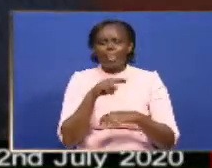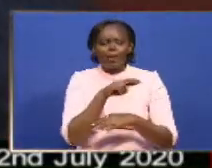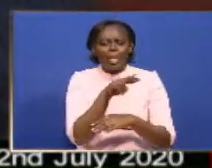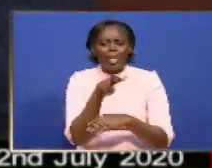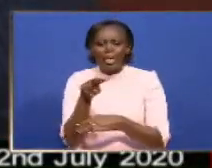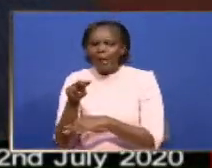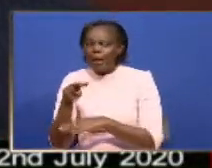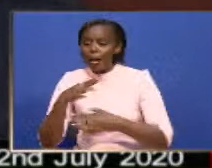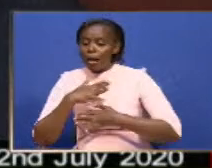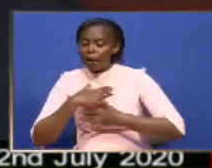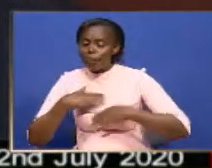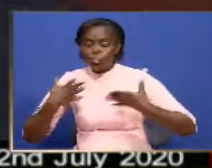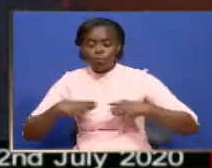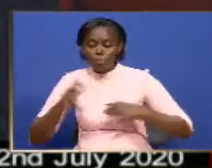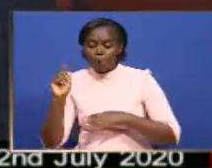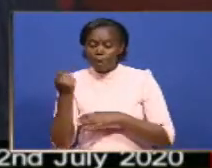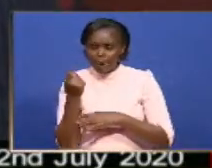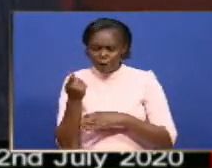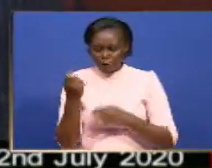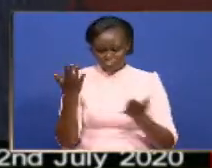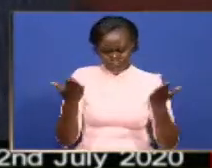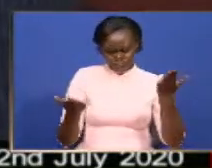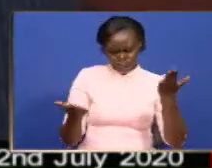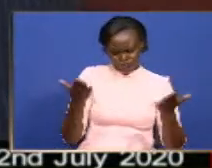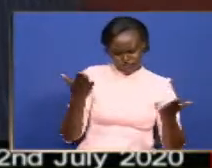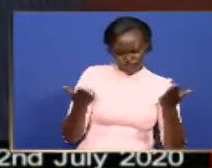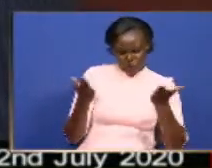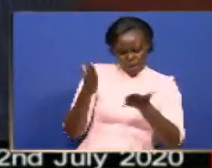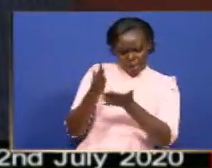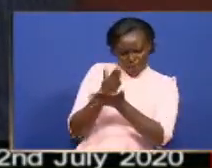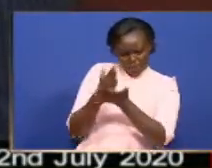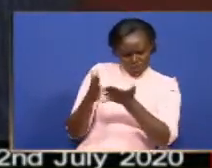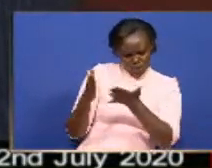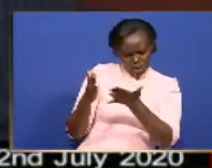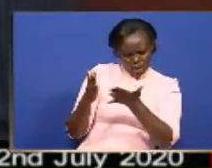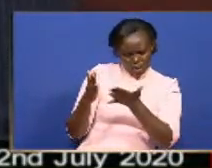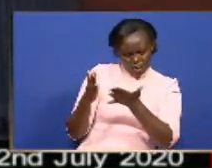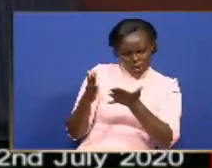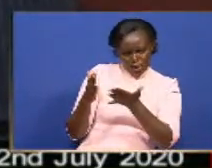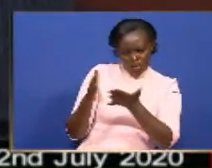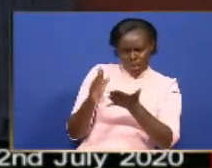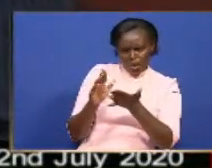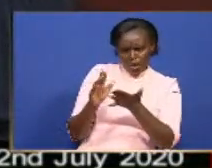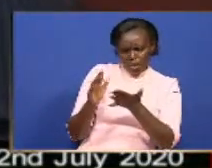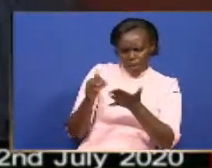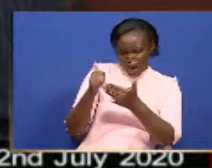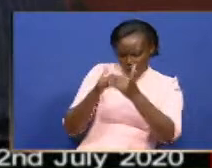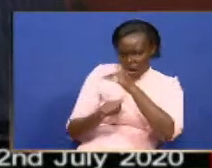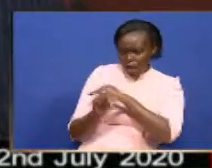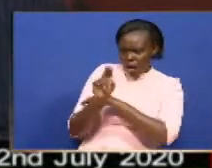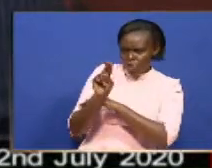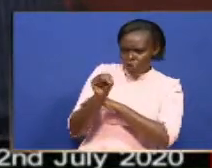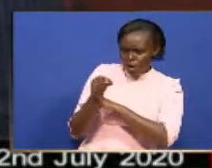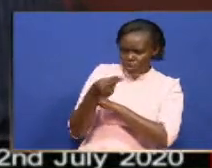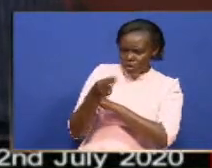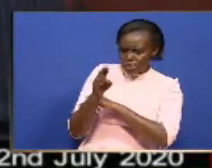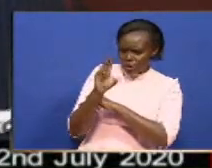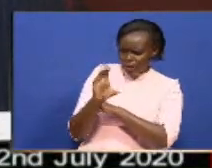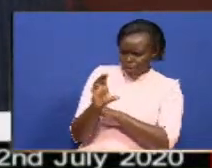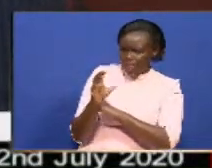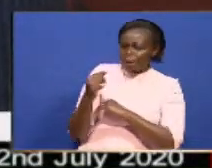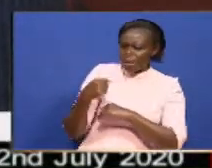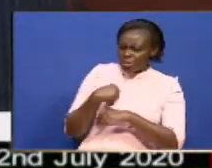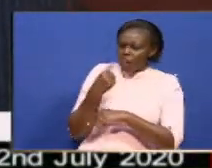Speaker, we must strike a balance between those who are under UNHCR. Madam Speaker, I have seen